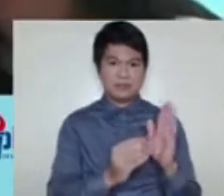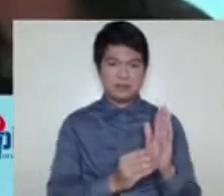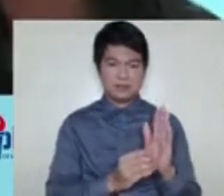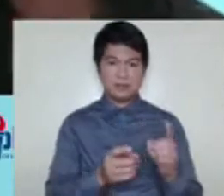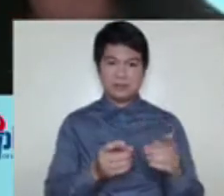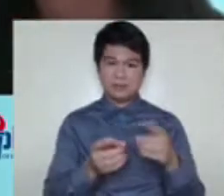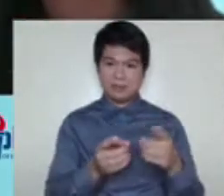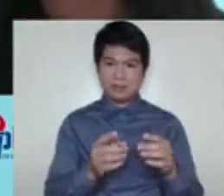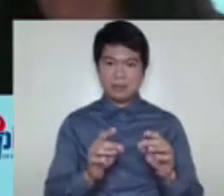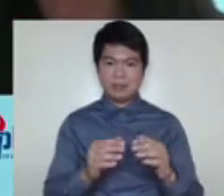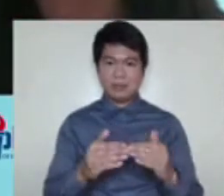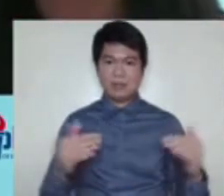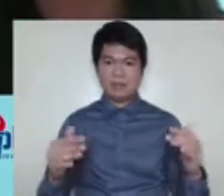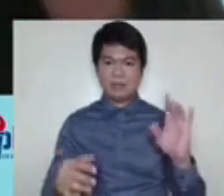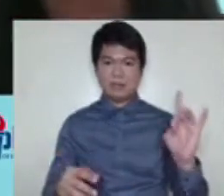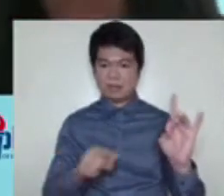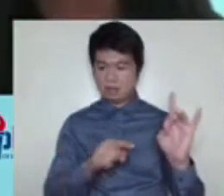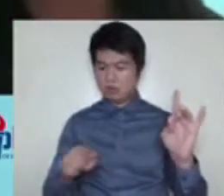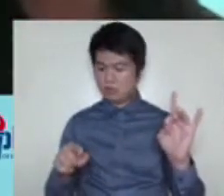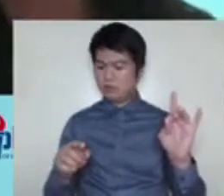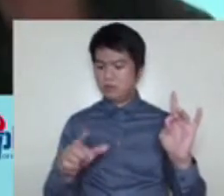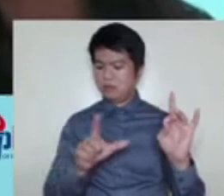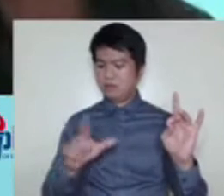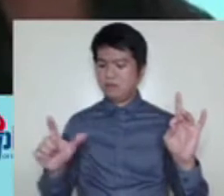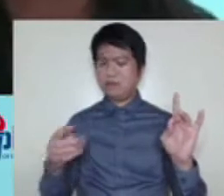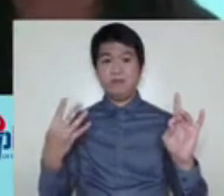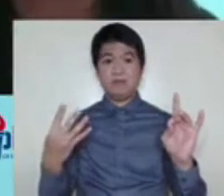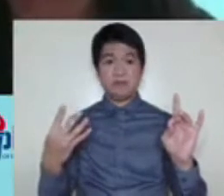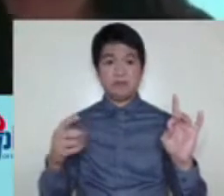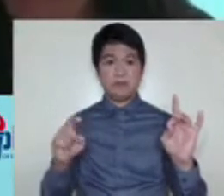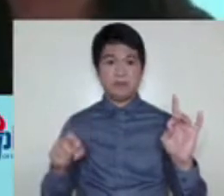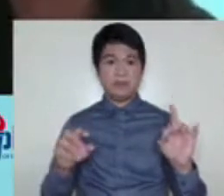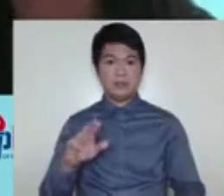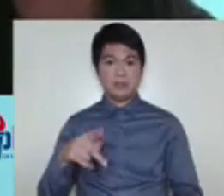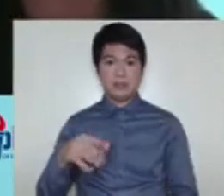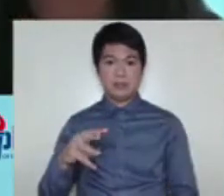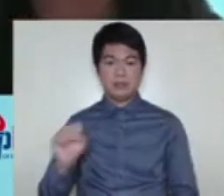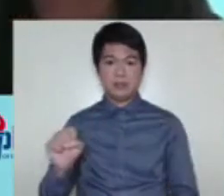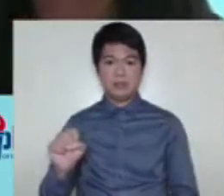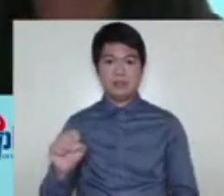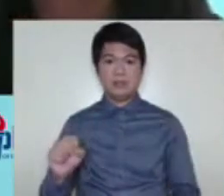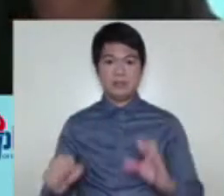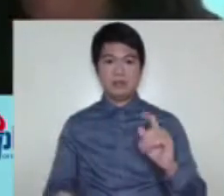level 4, you may refer to our COT RPMS rubric to know more about them.